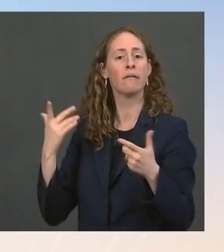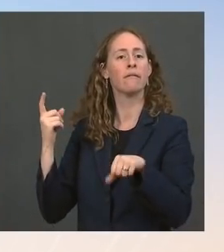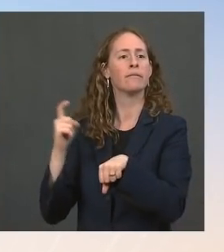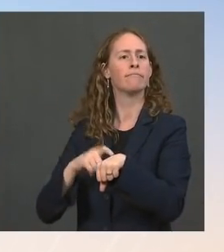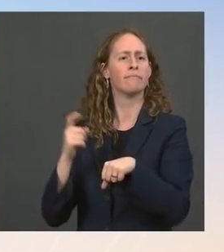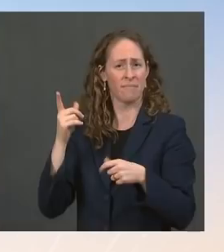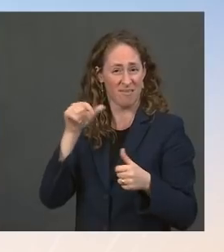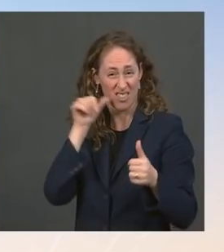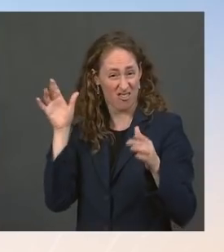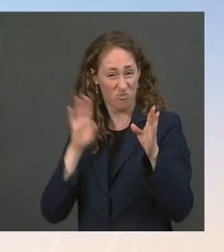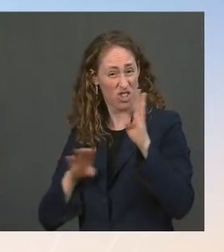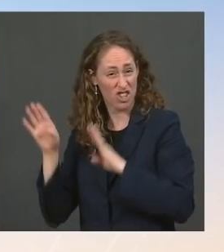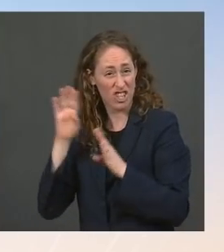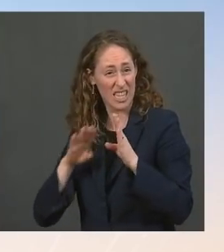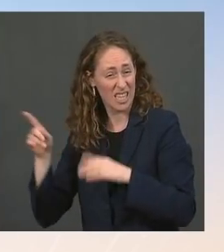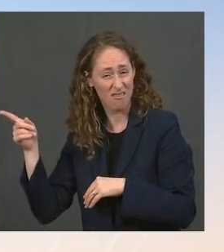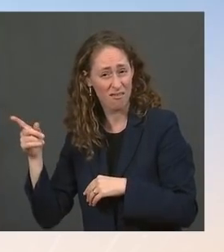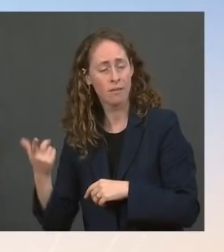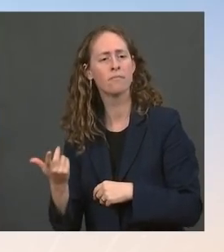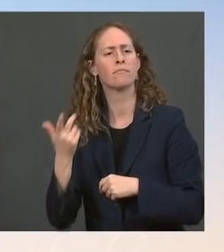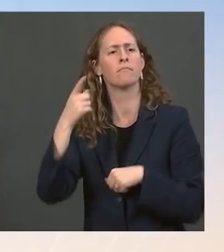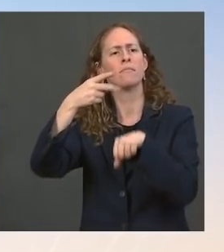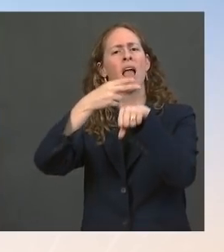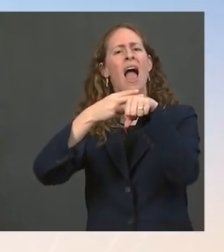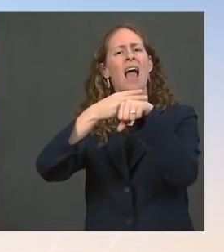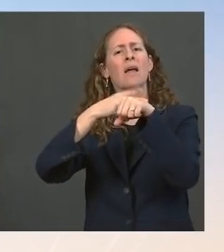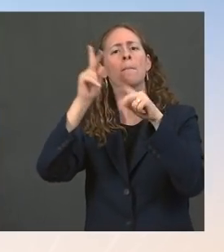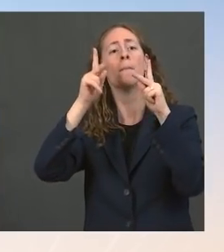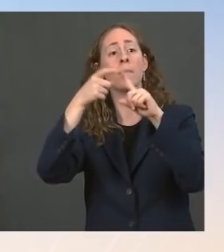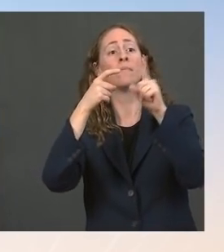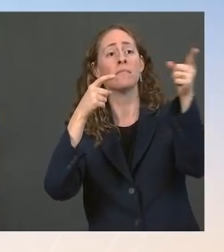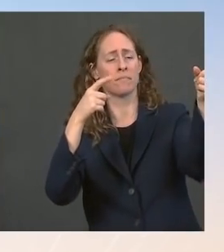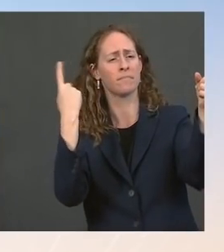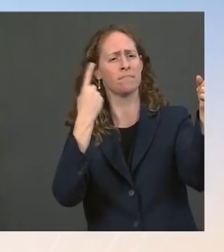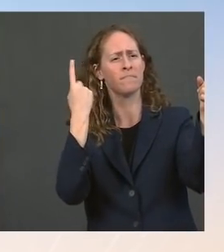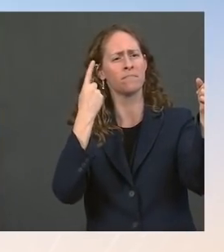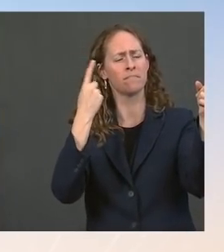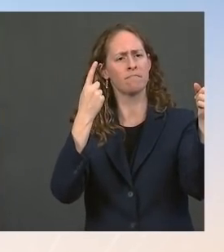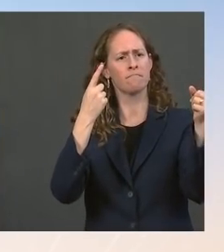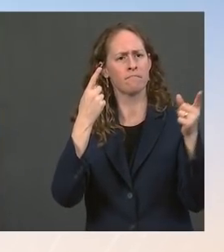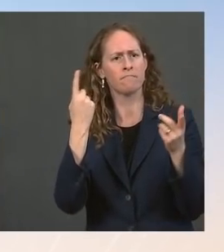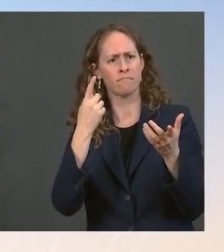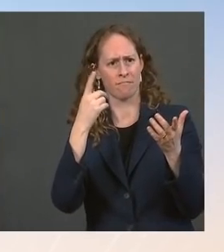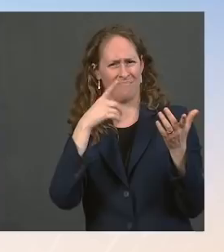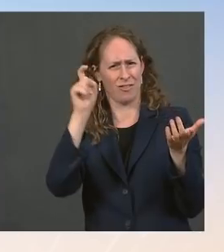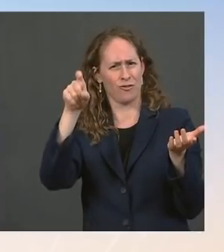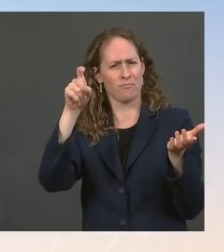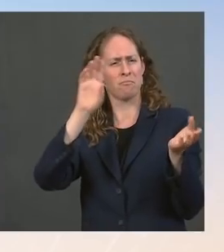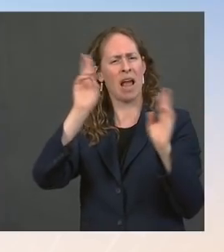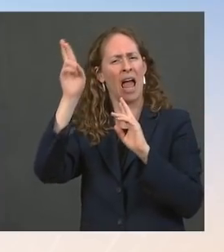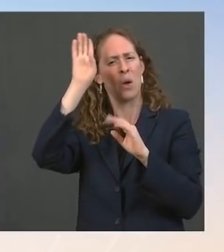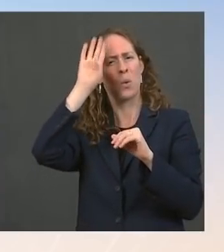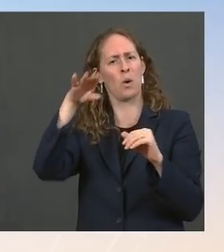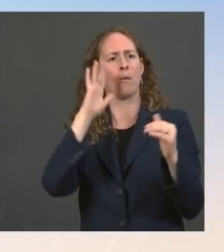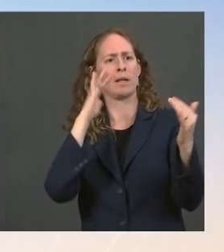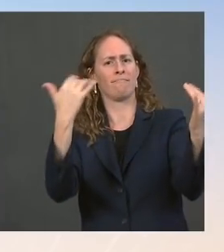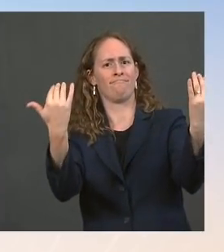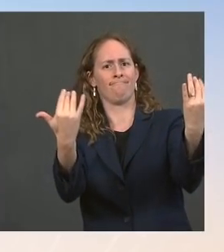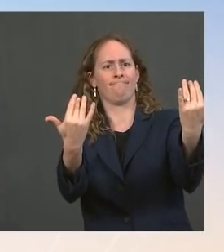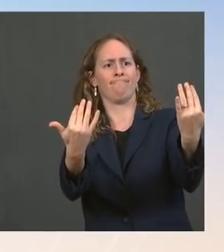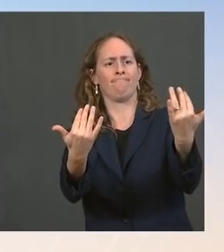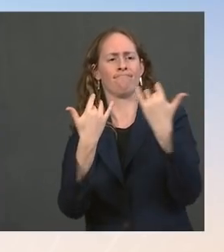in Haiti, like, couldn't the administration have expected that refugees were going to show up somewhere in these